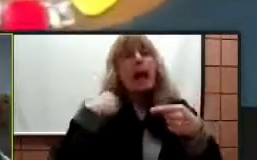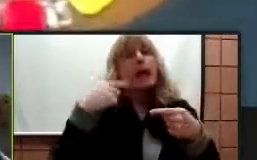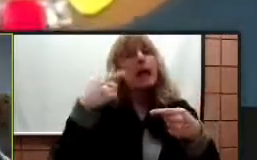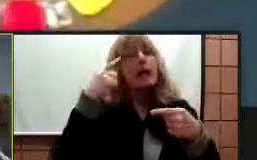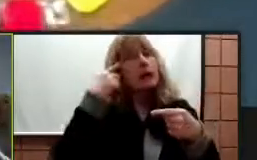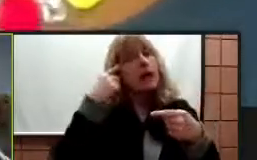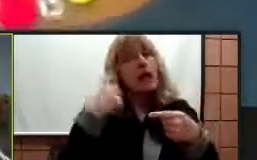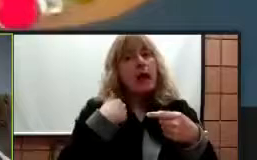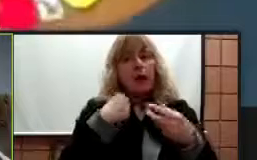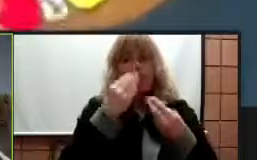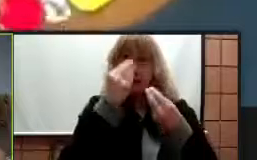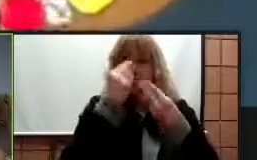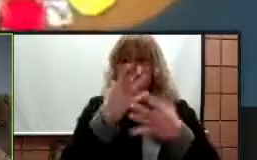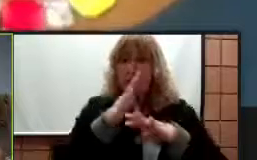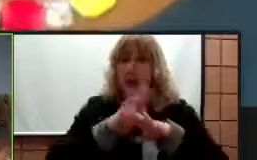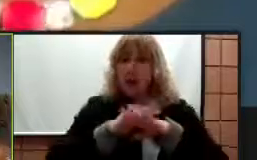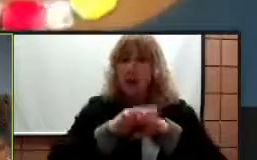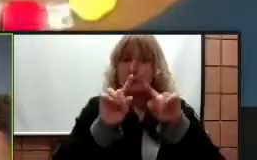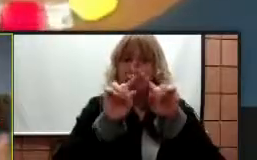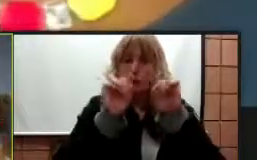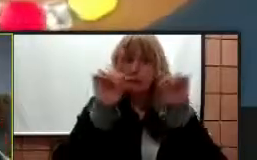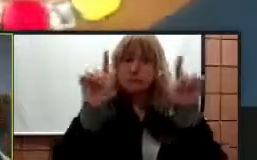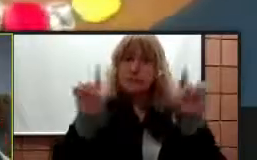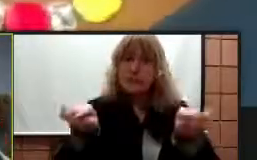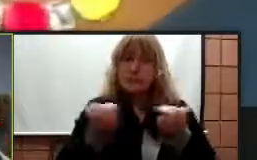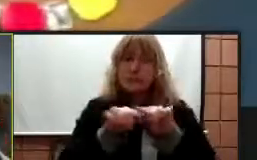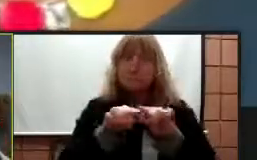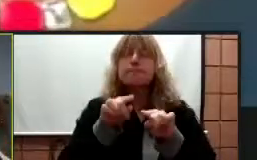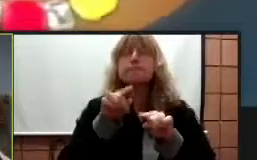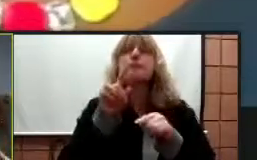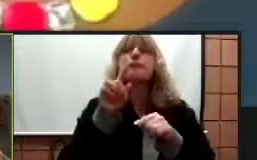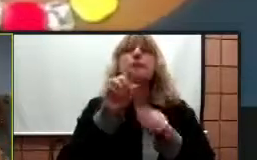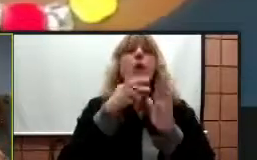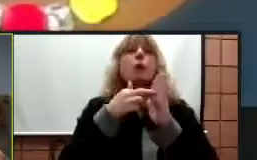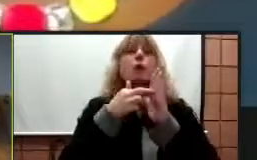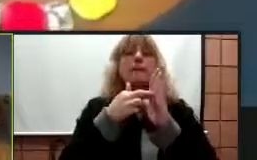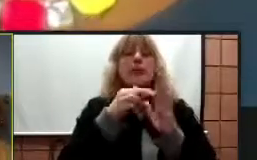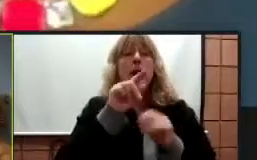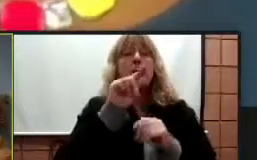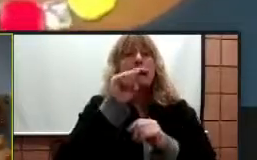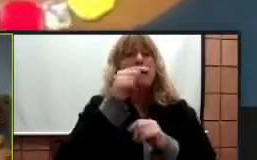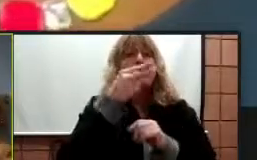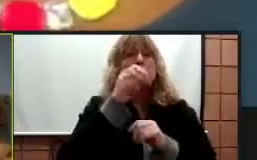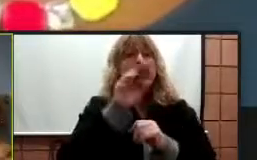the screen. We know that Representative Thomas Albert, who is the